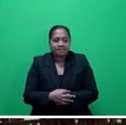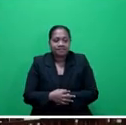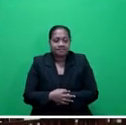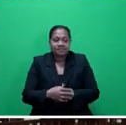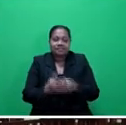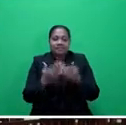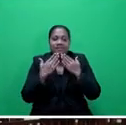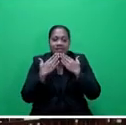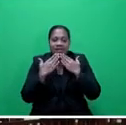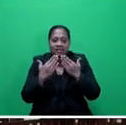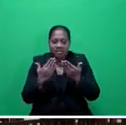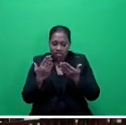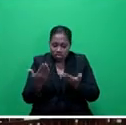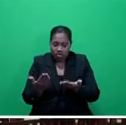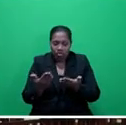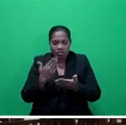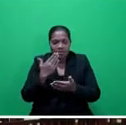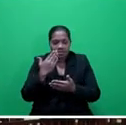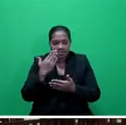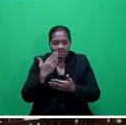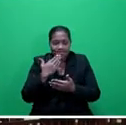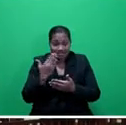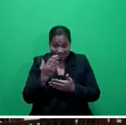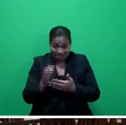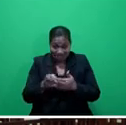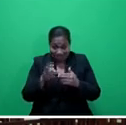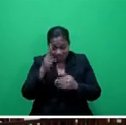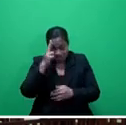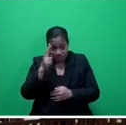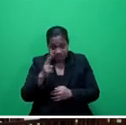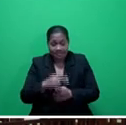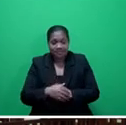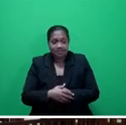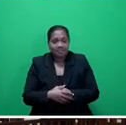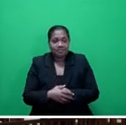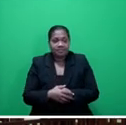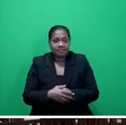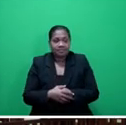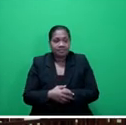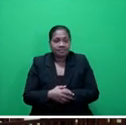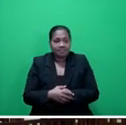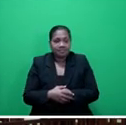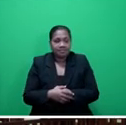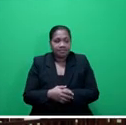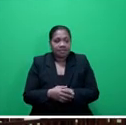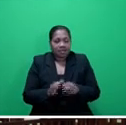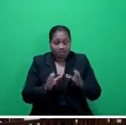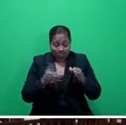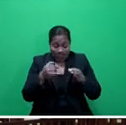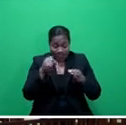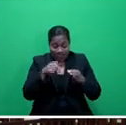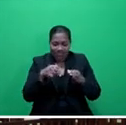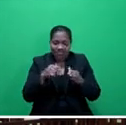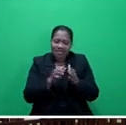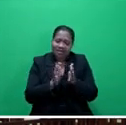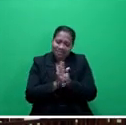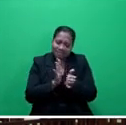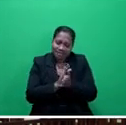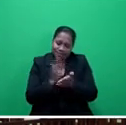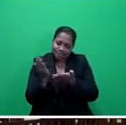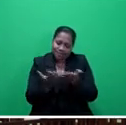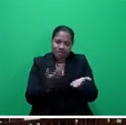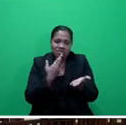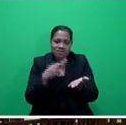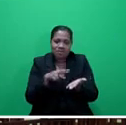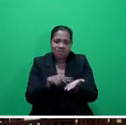Thank you, Honourable Speaker, sir. The Standing Committee on Economic Affairs is pleased to report to Parliament its finding and